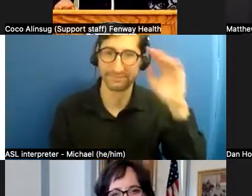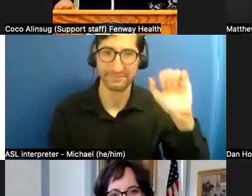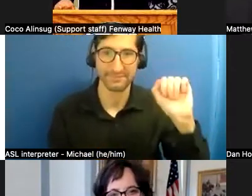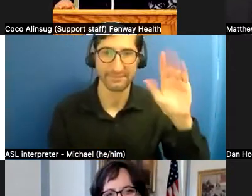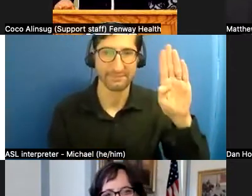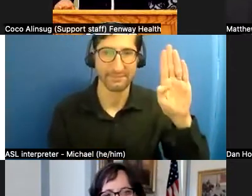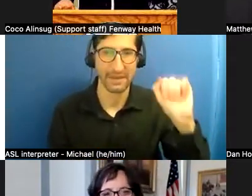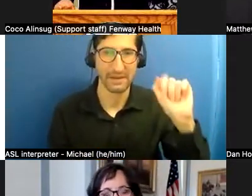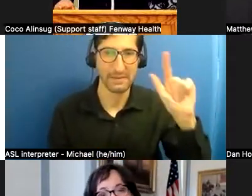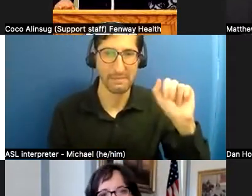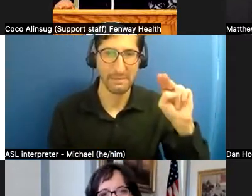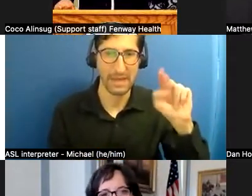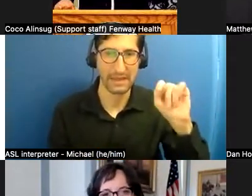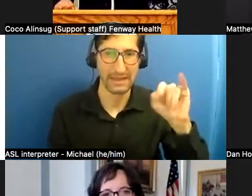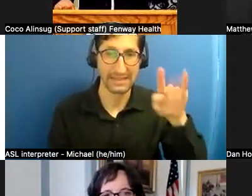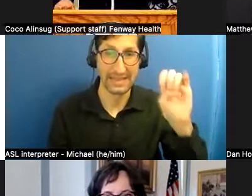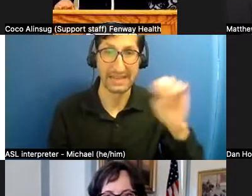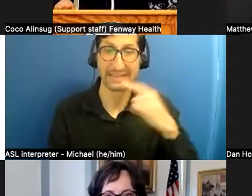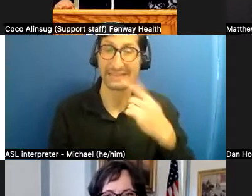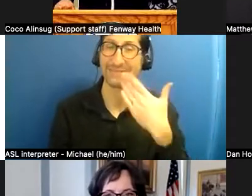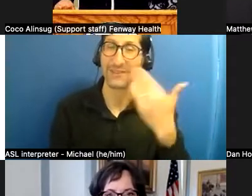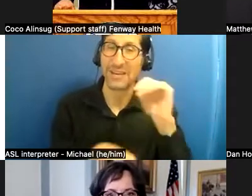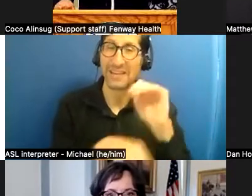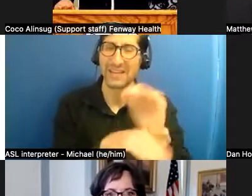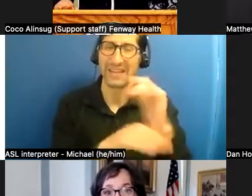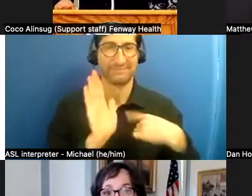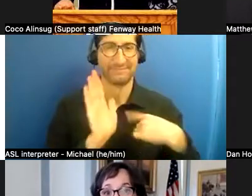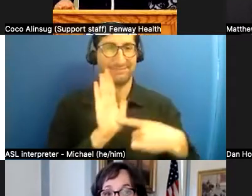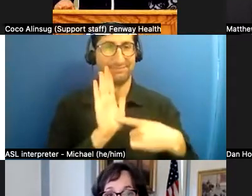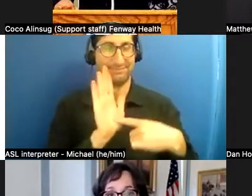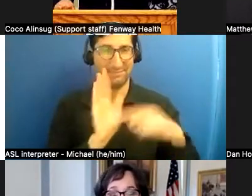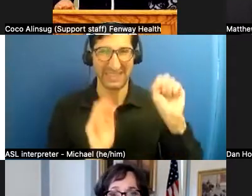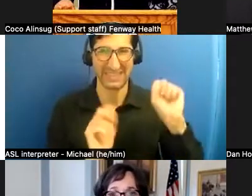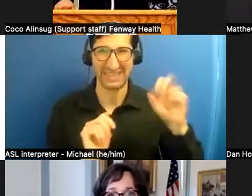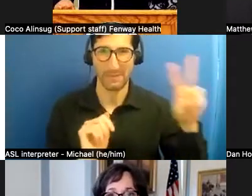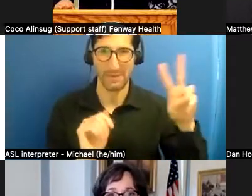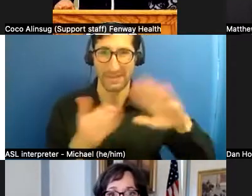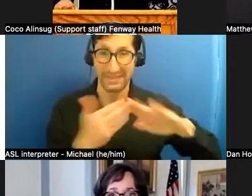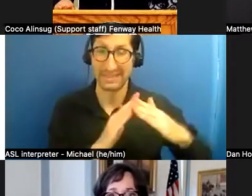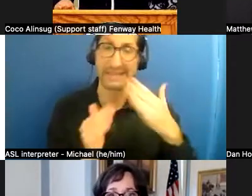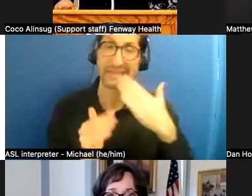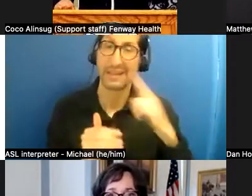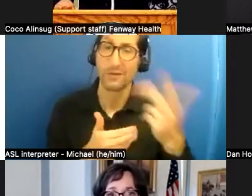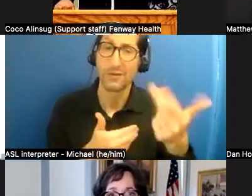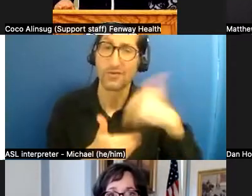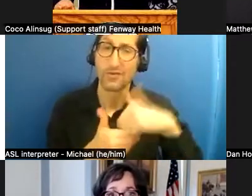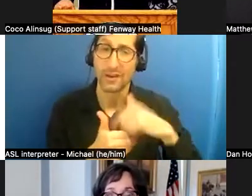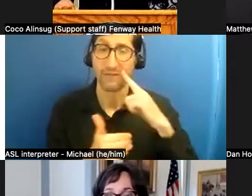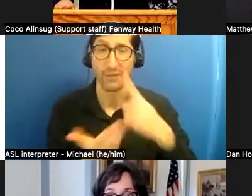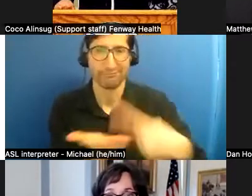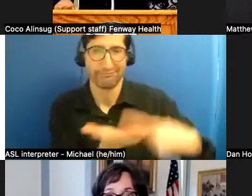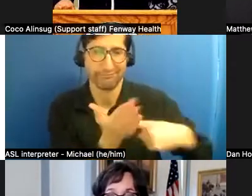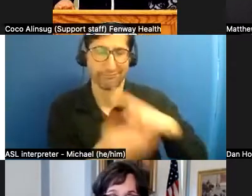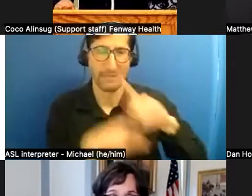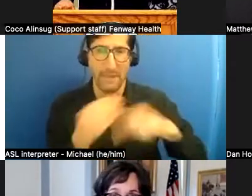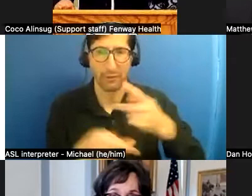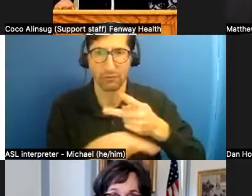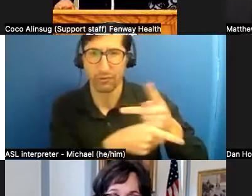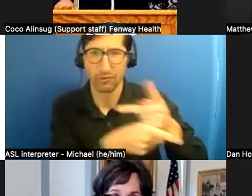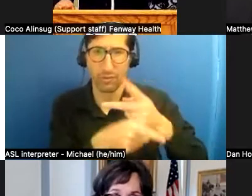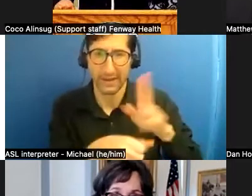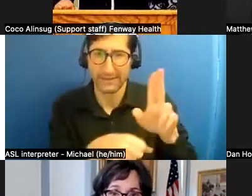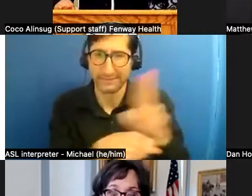evening, everyone. On behalf of the City of Somerville, thank you for joining us for this discussion on supervised